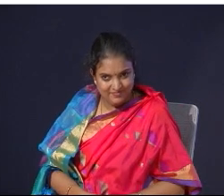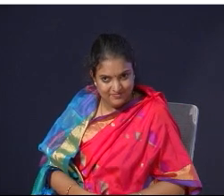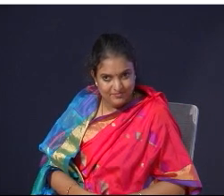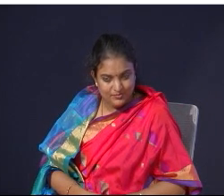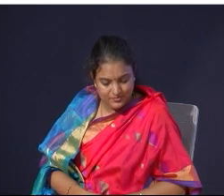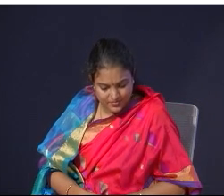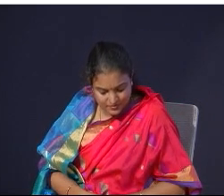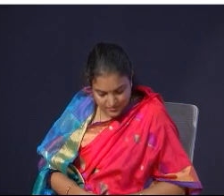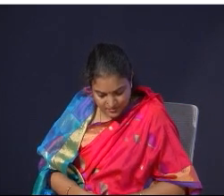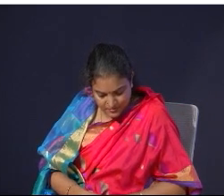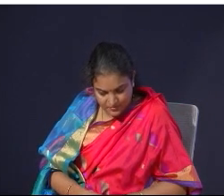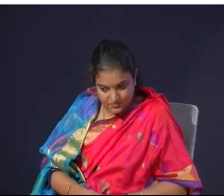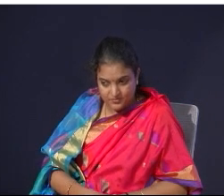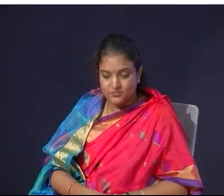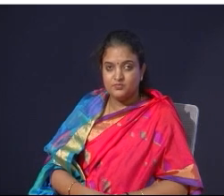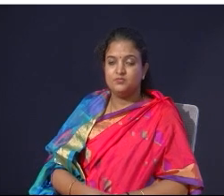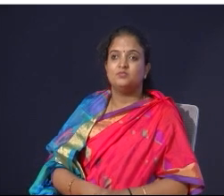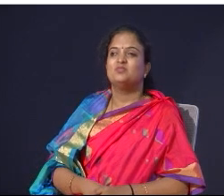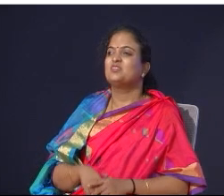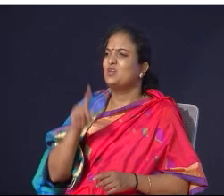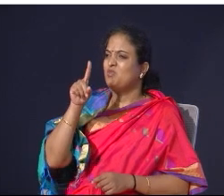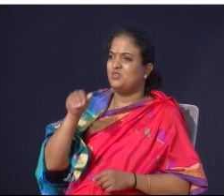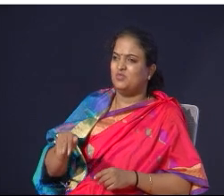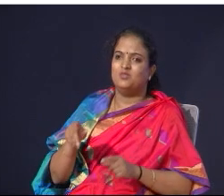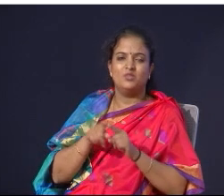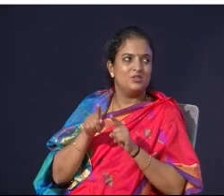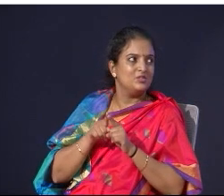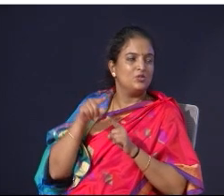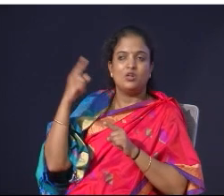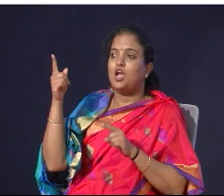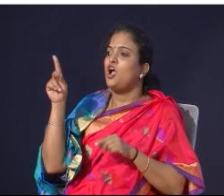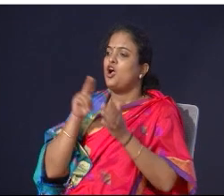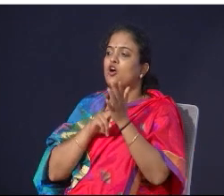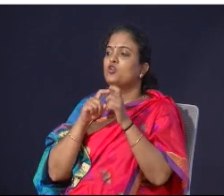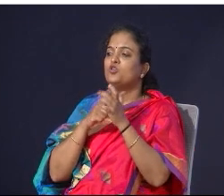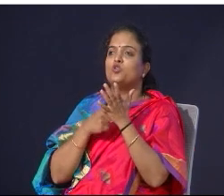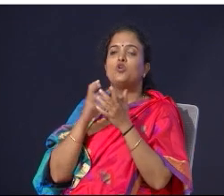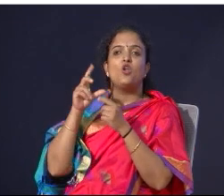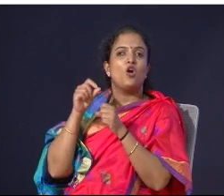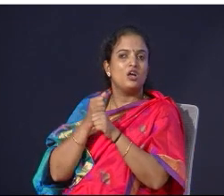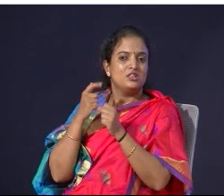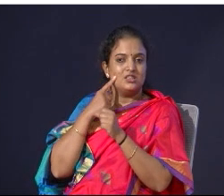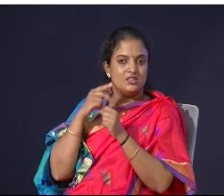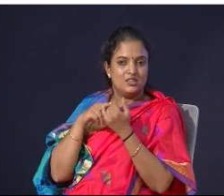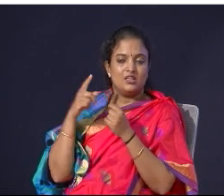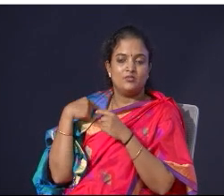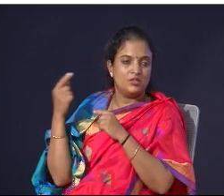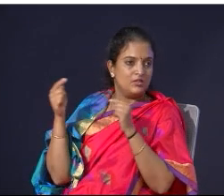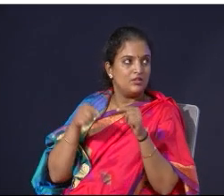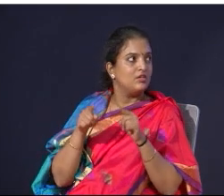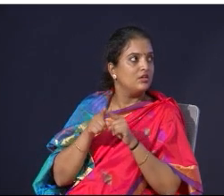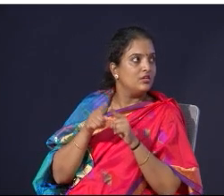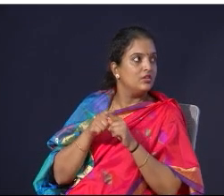Then this little one, he came to us. He was referred by a neurologist for schooling and rehabilitation. He behaved